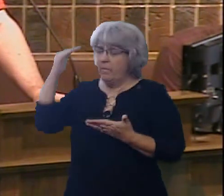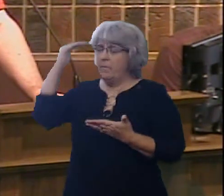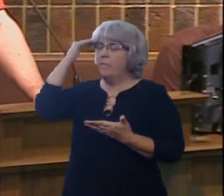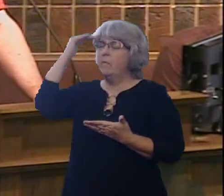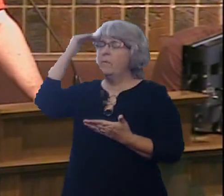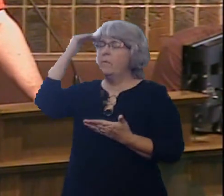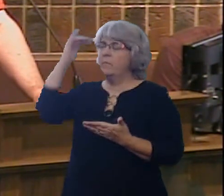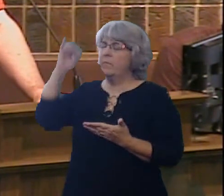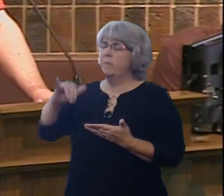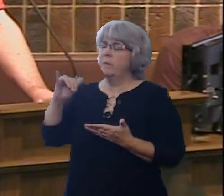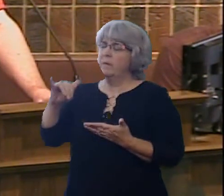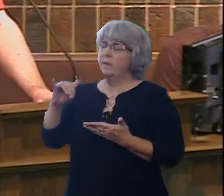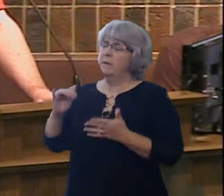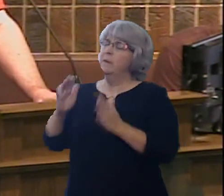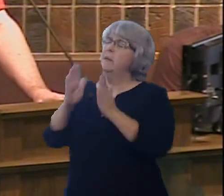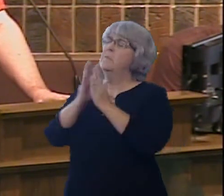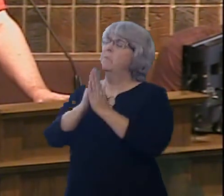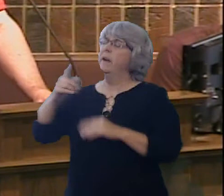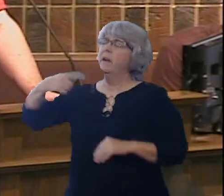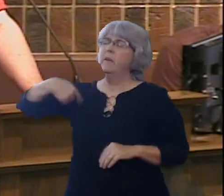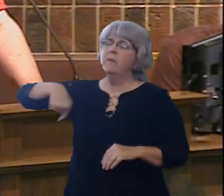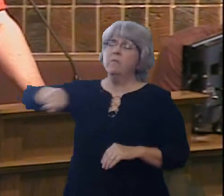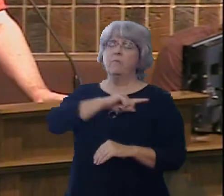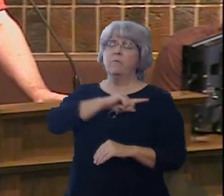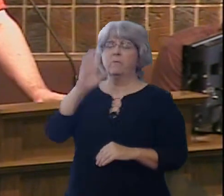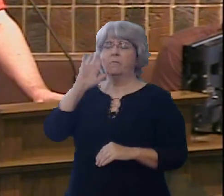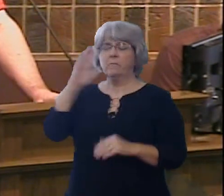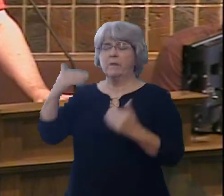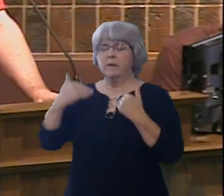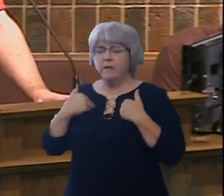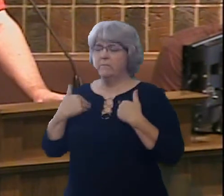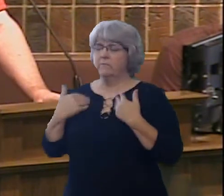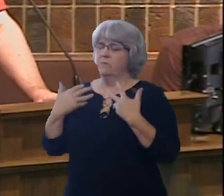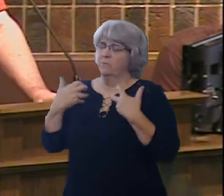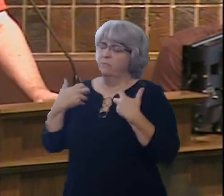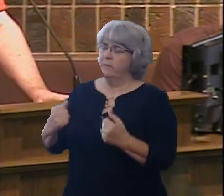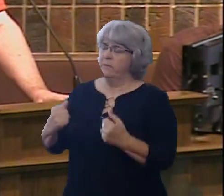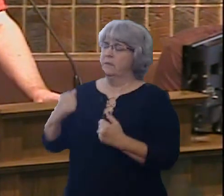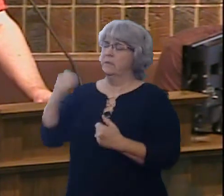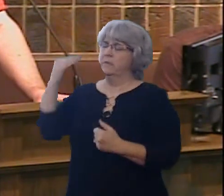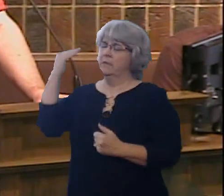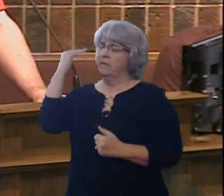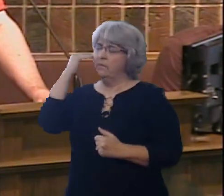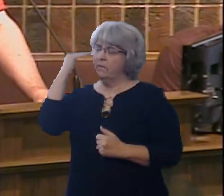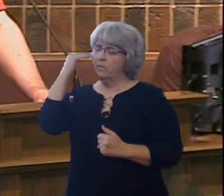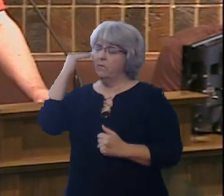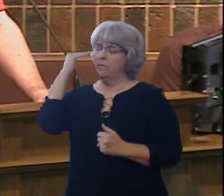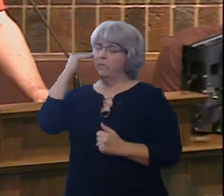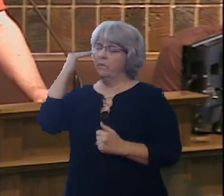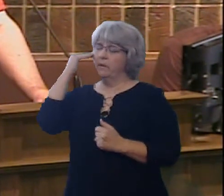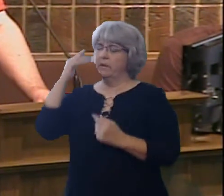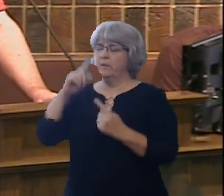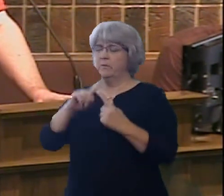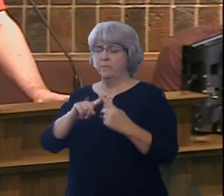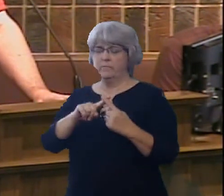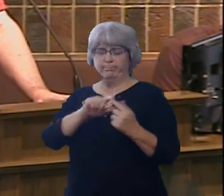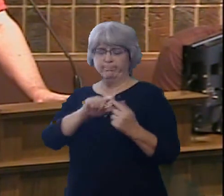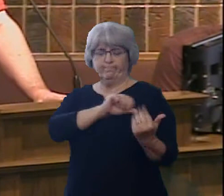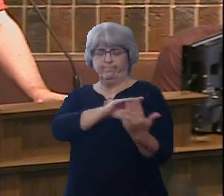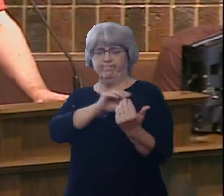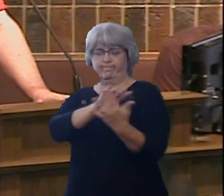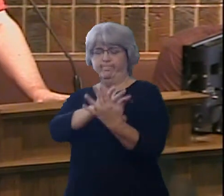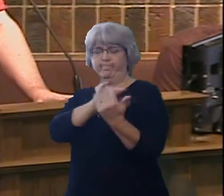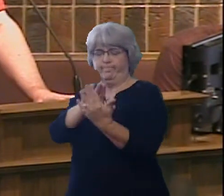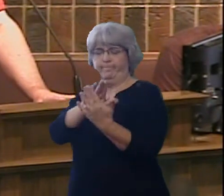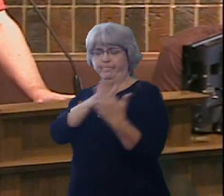Pray that all of us have the strength and knowledge to fight off the evilness of this world, that